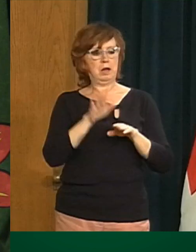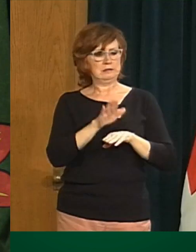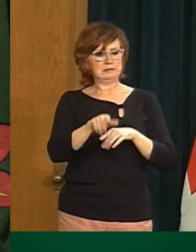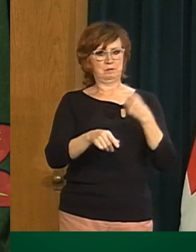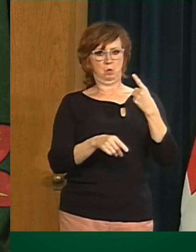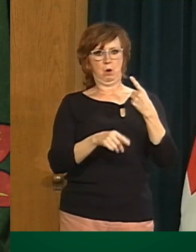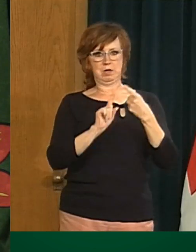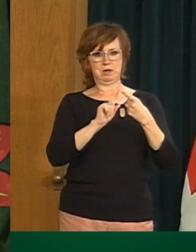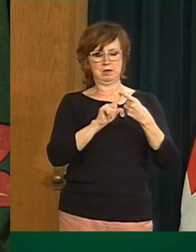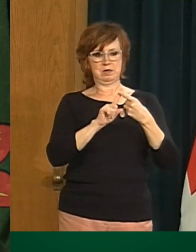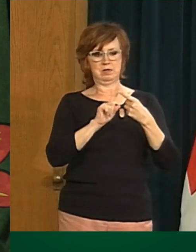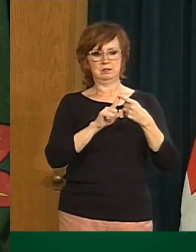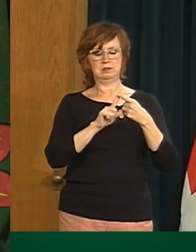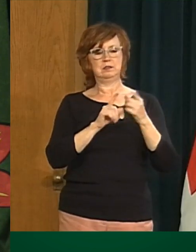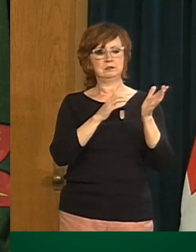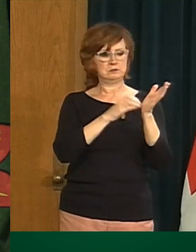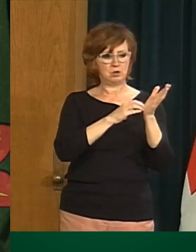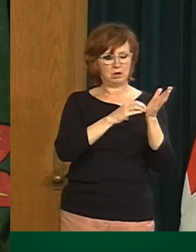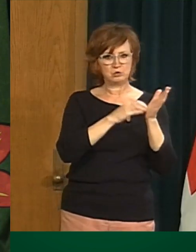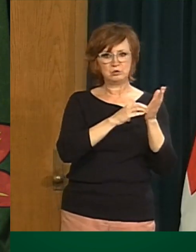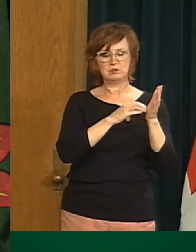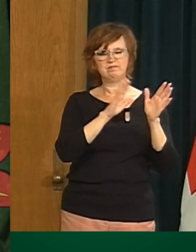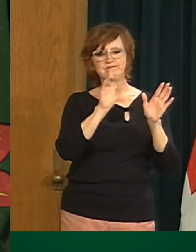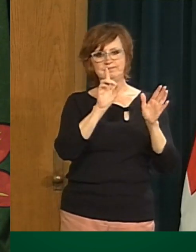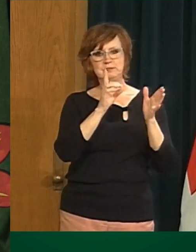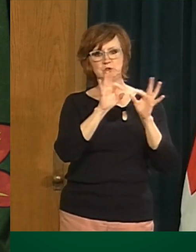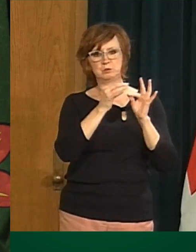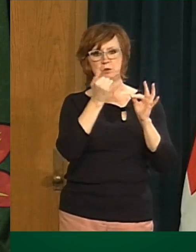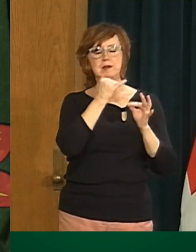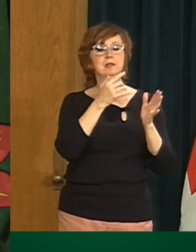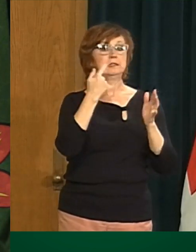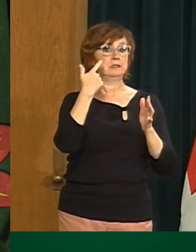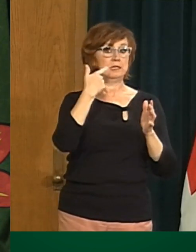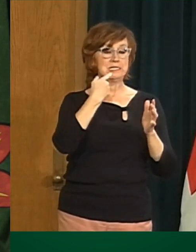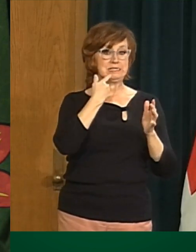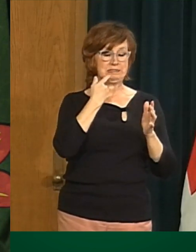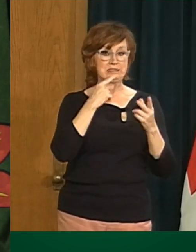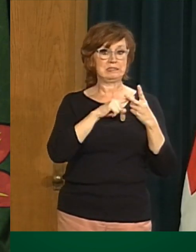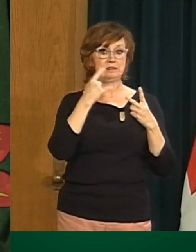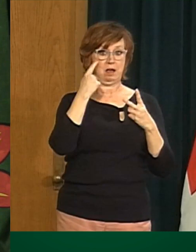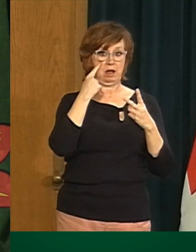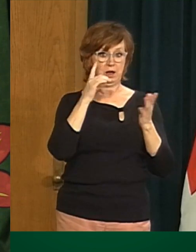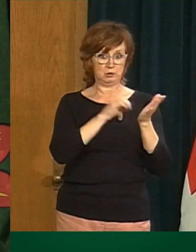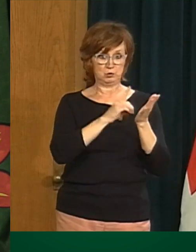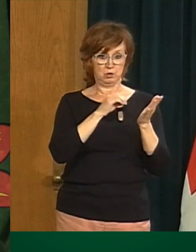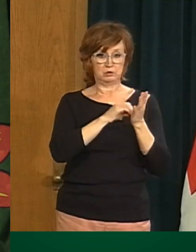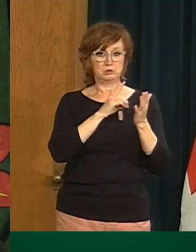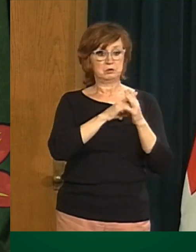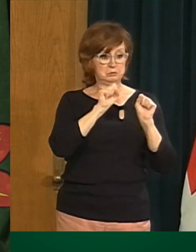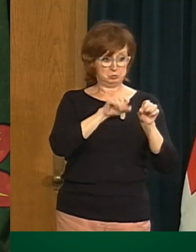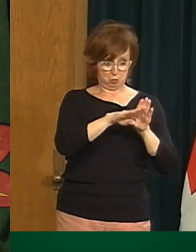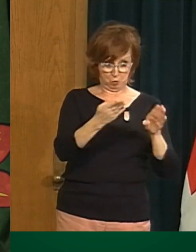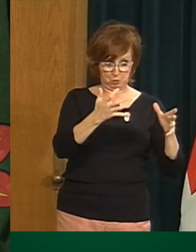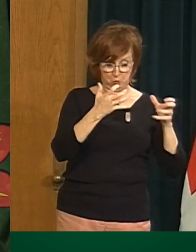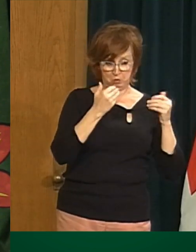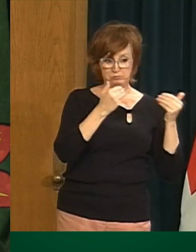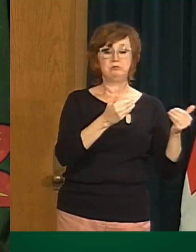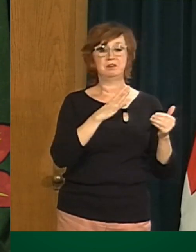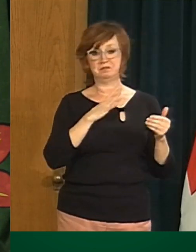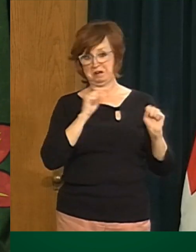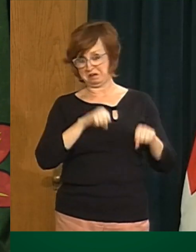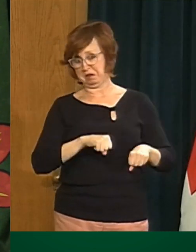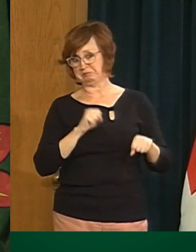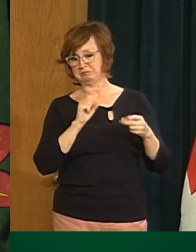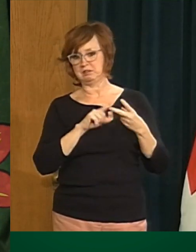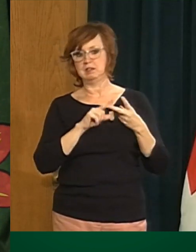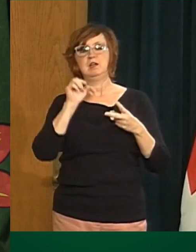as dentists and optometrists, well, they may reopen if they choose. Tomorrow, the Saskatchewan Health Authority will outline its plan